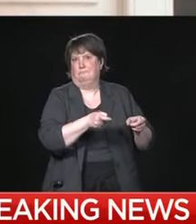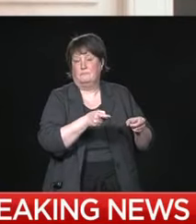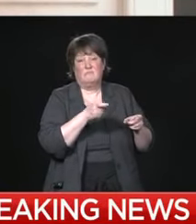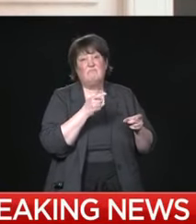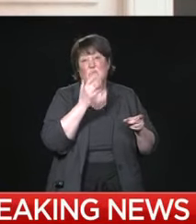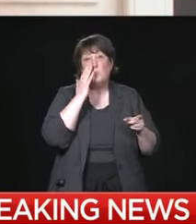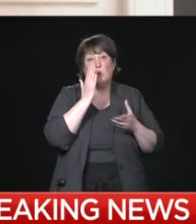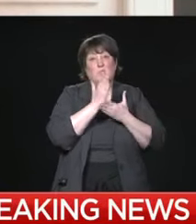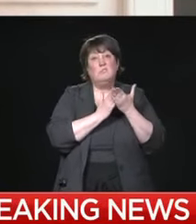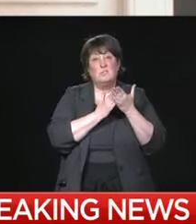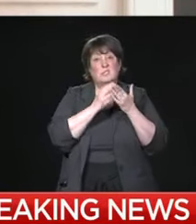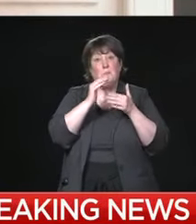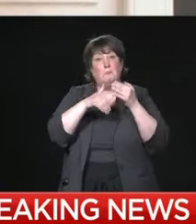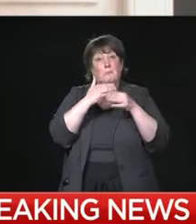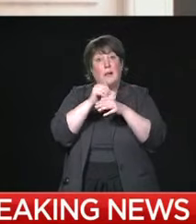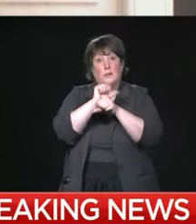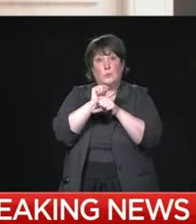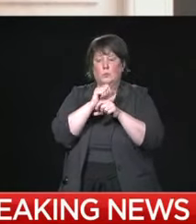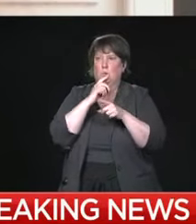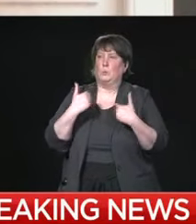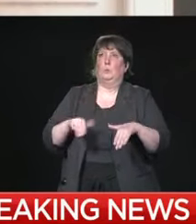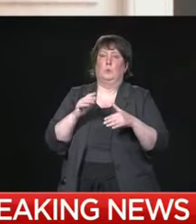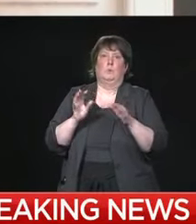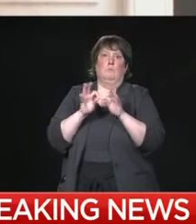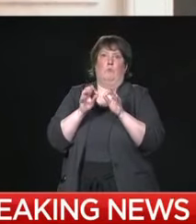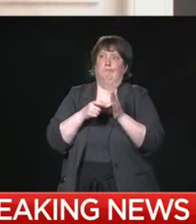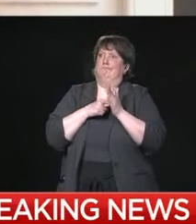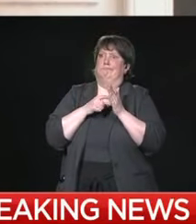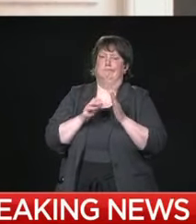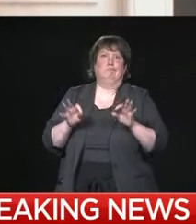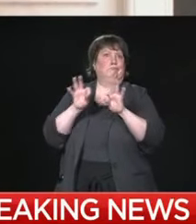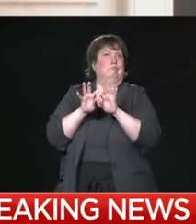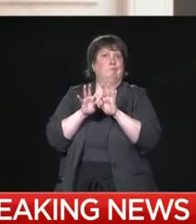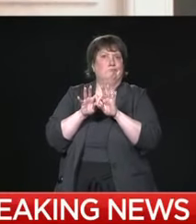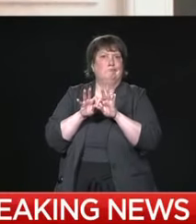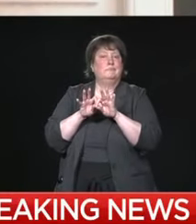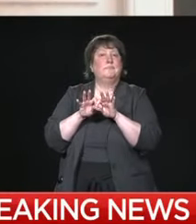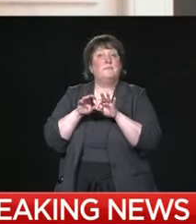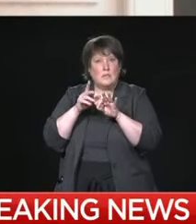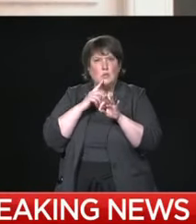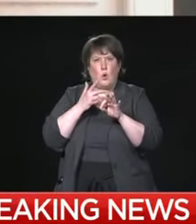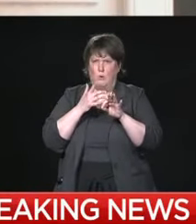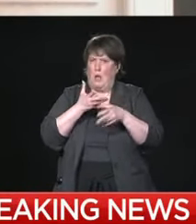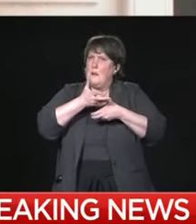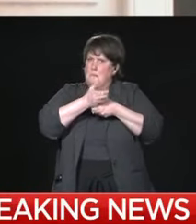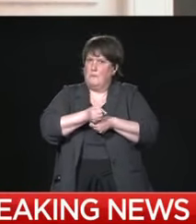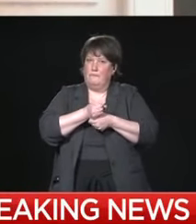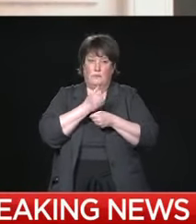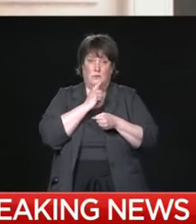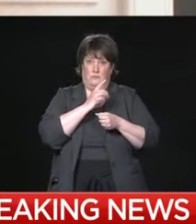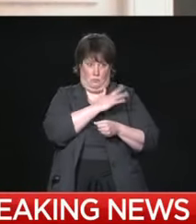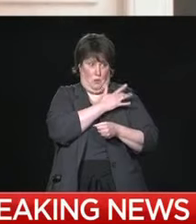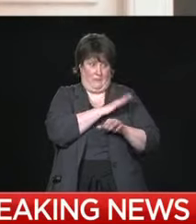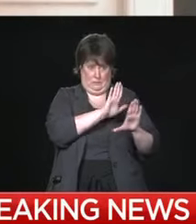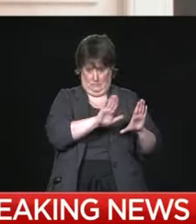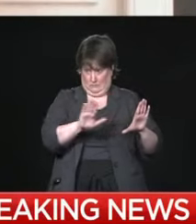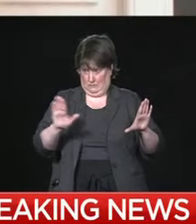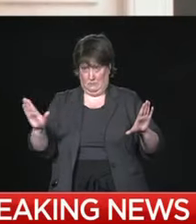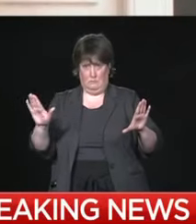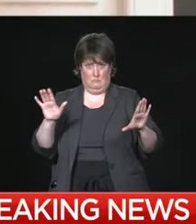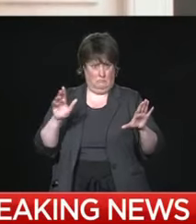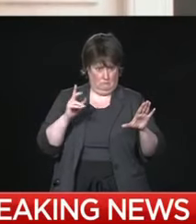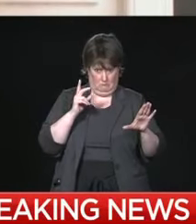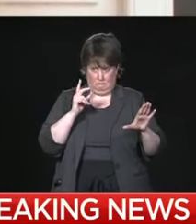are more essential than others. I'm quite confident that working with the provinces, we are going to make